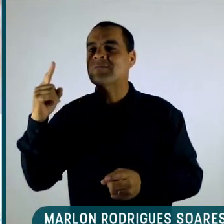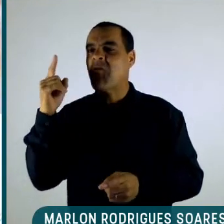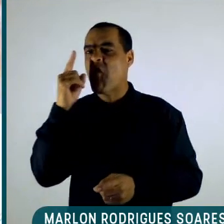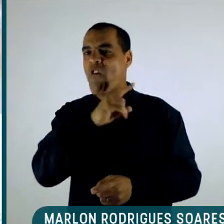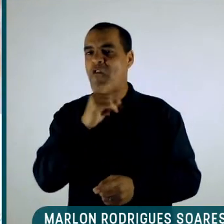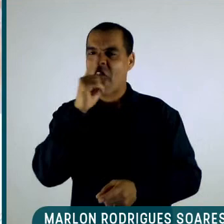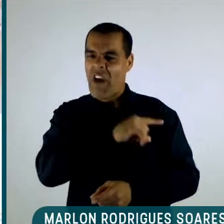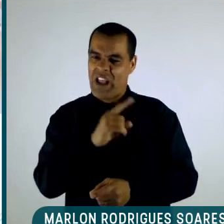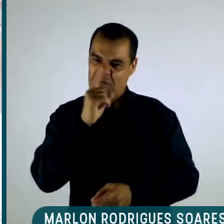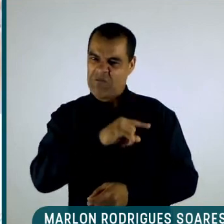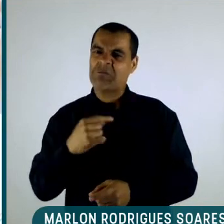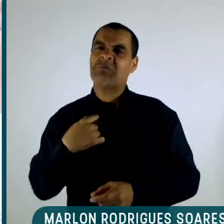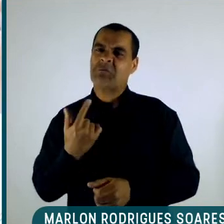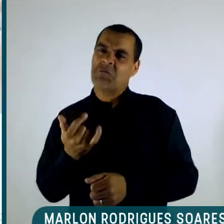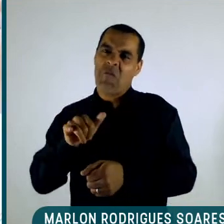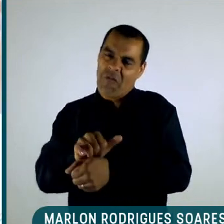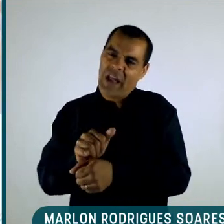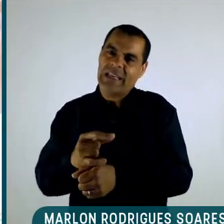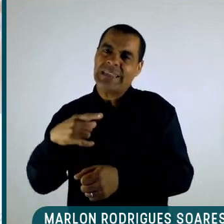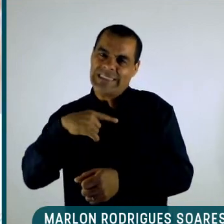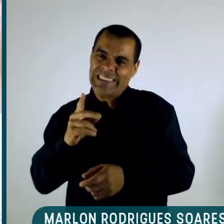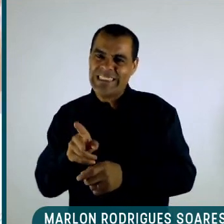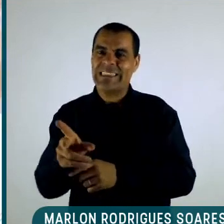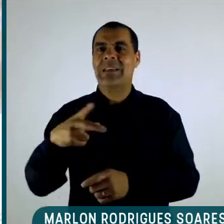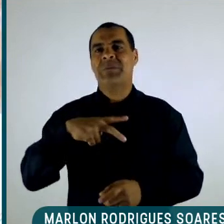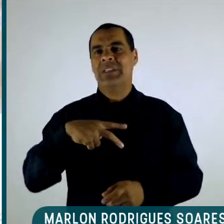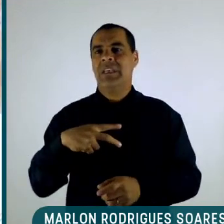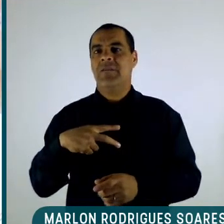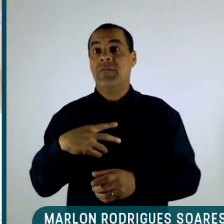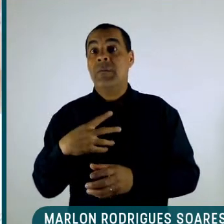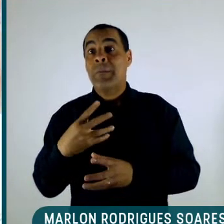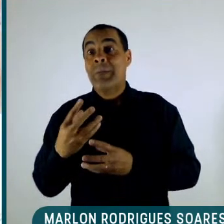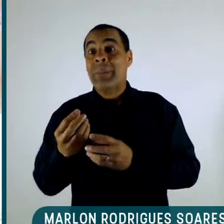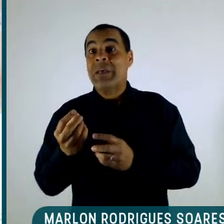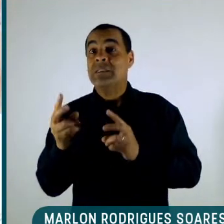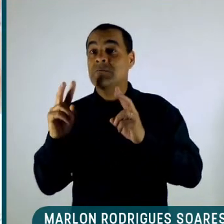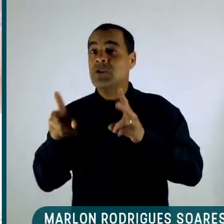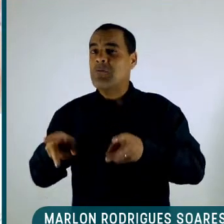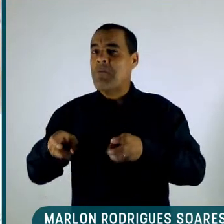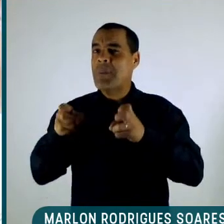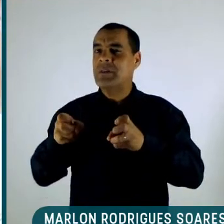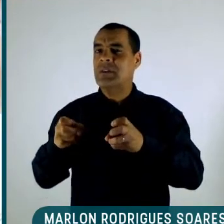British. Of course, I think that the SUS